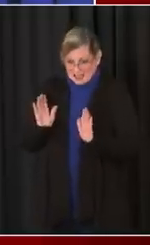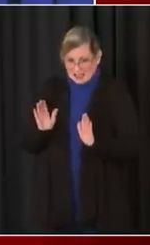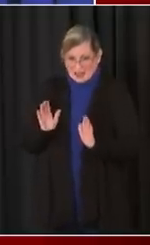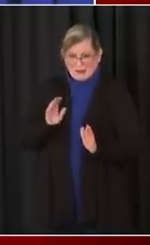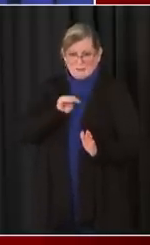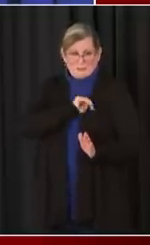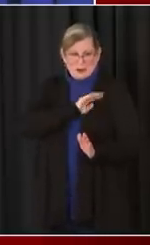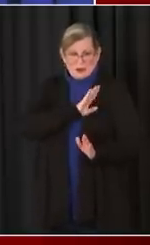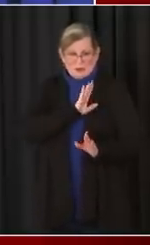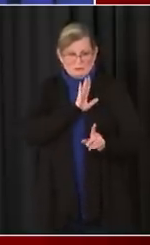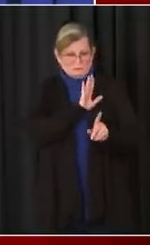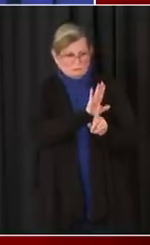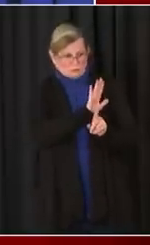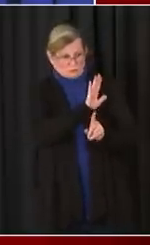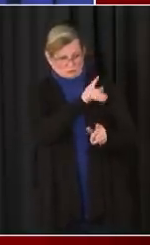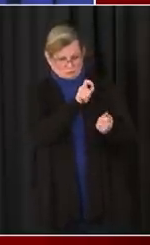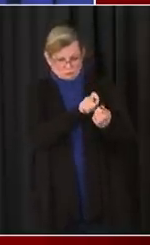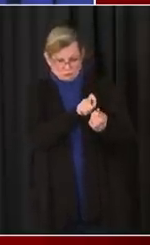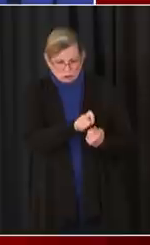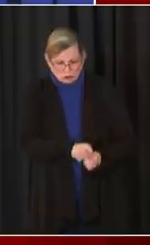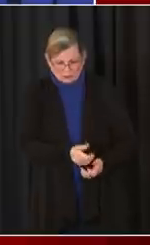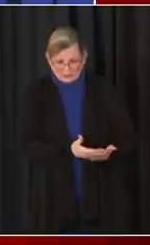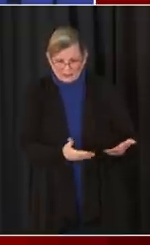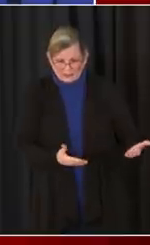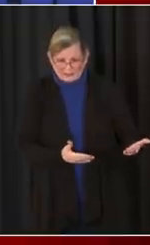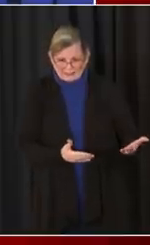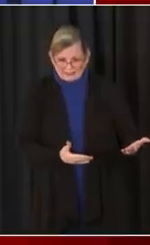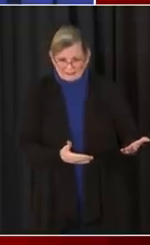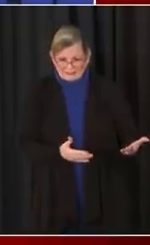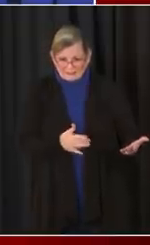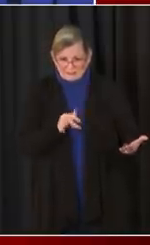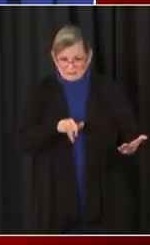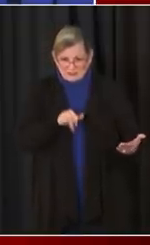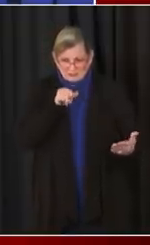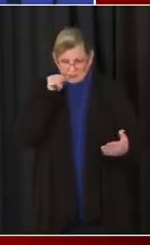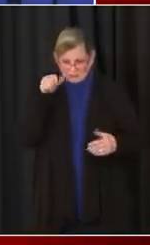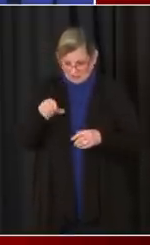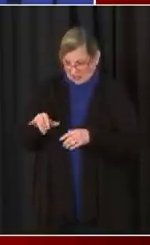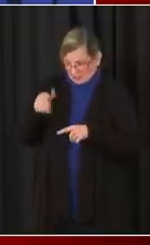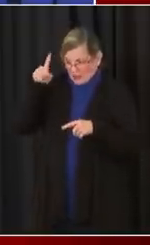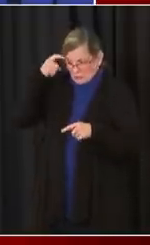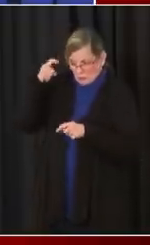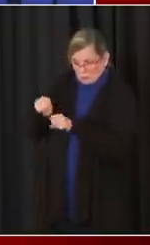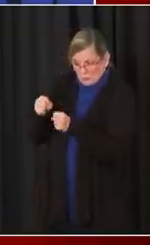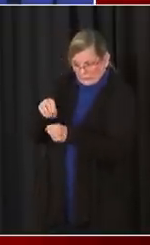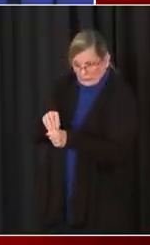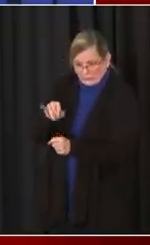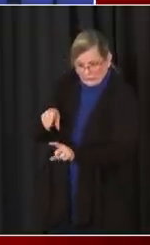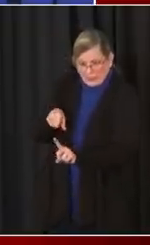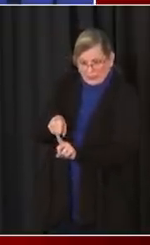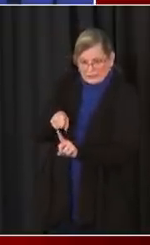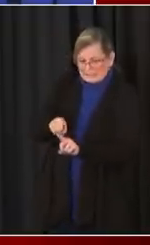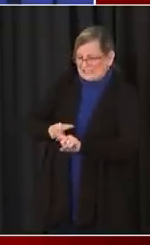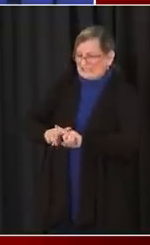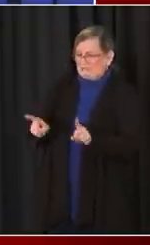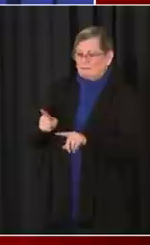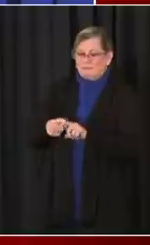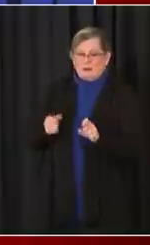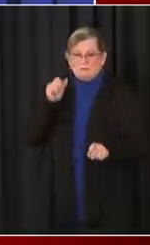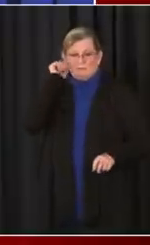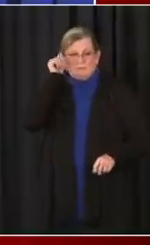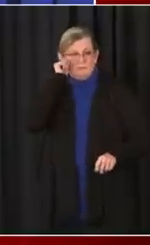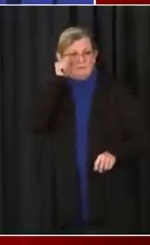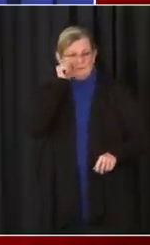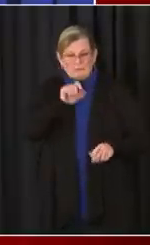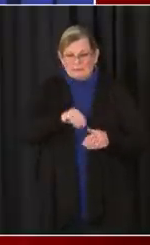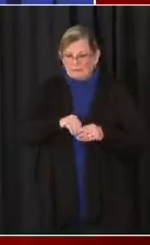curfew, again, a great infringement, on just the day-to-day business in the city.